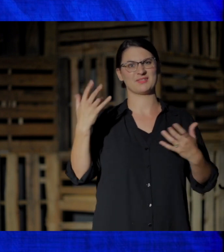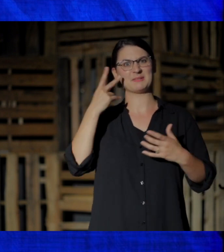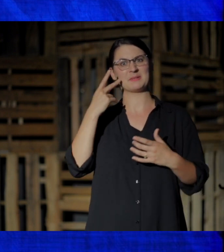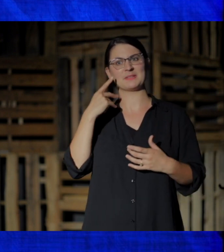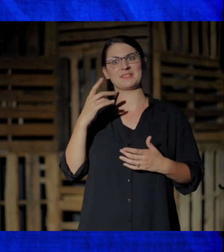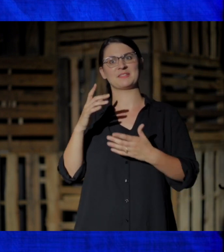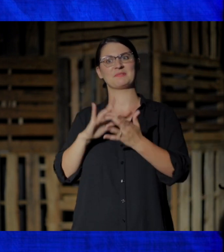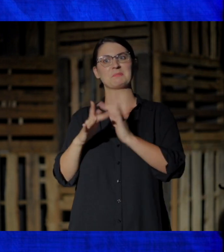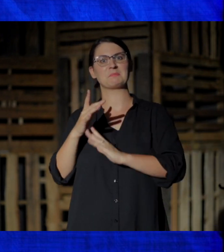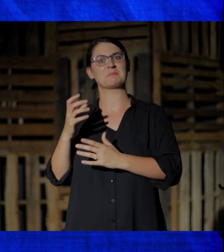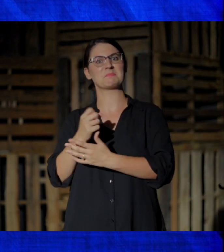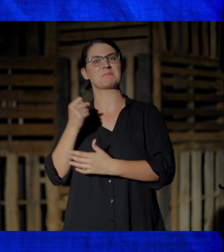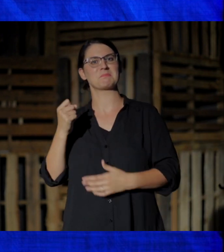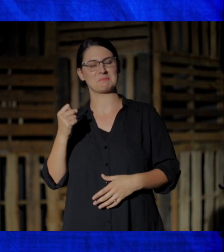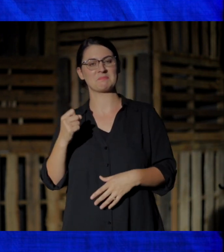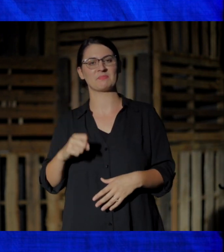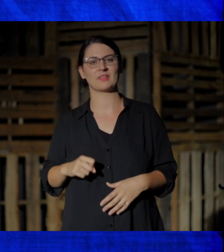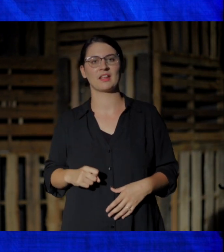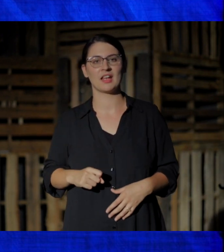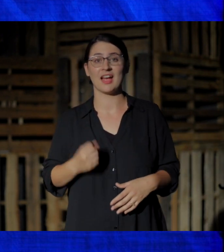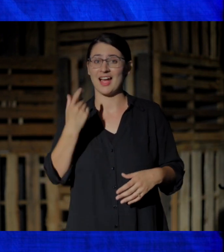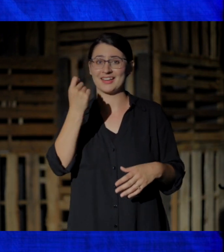life to get to the place that